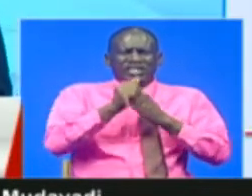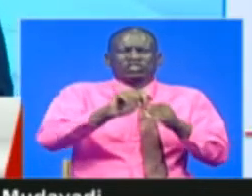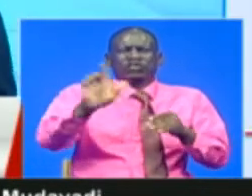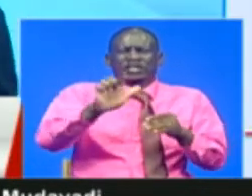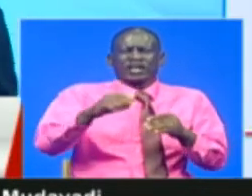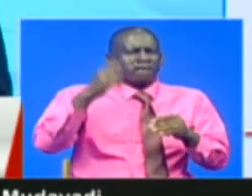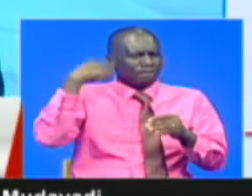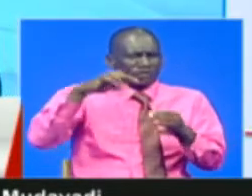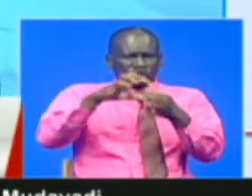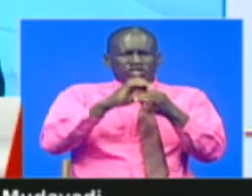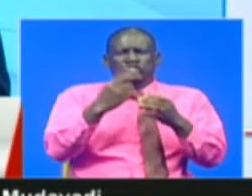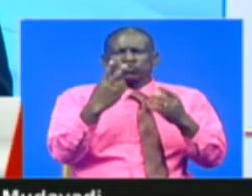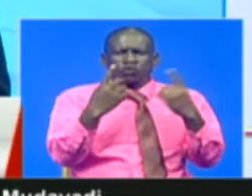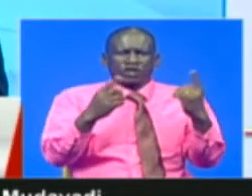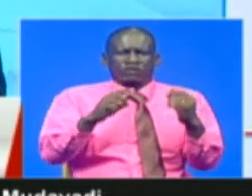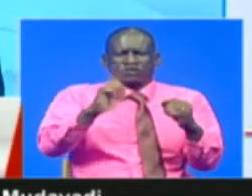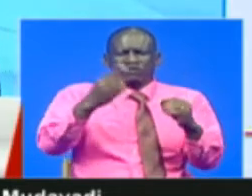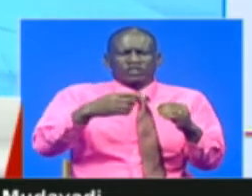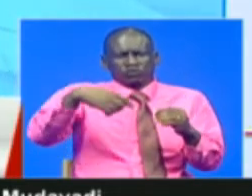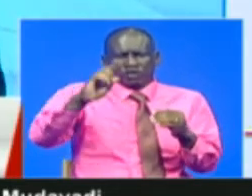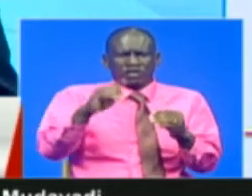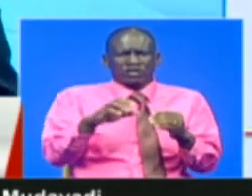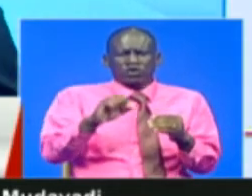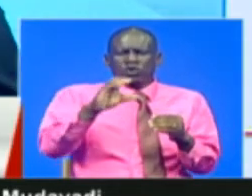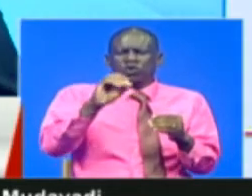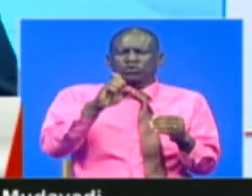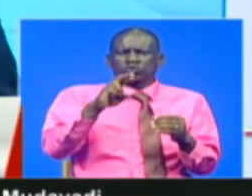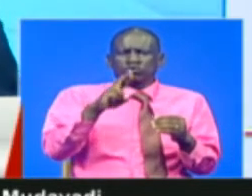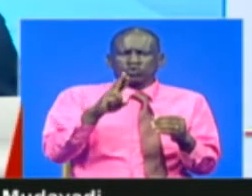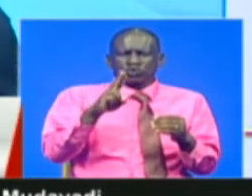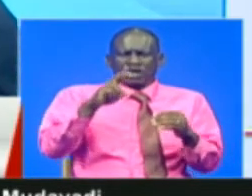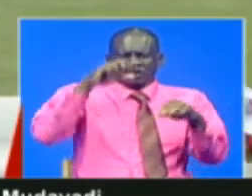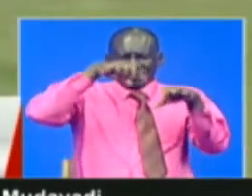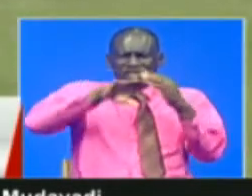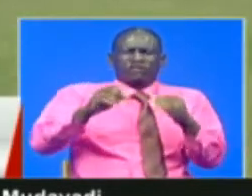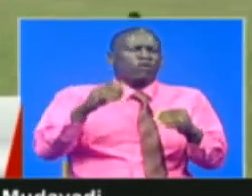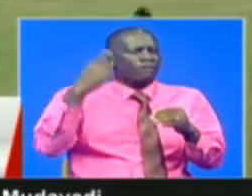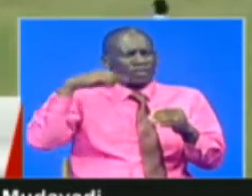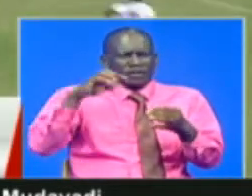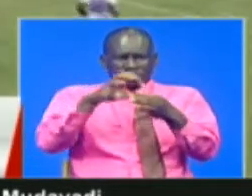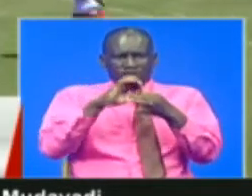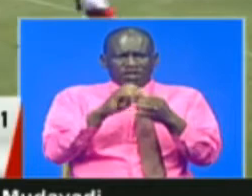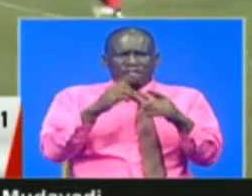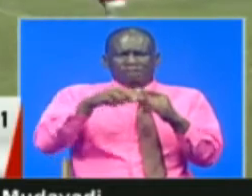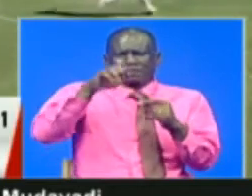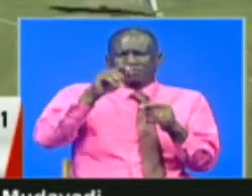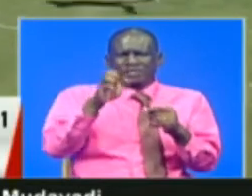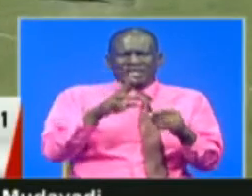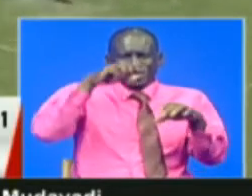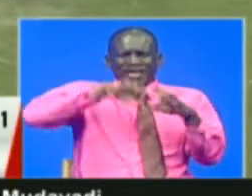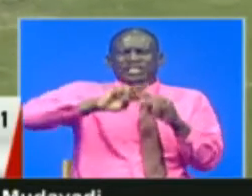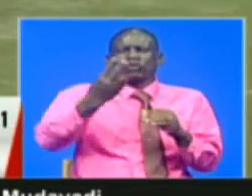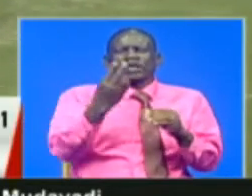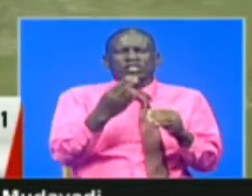2-1 for their first win of the season. Crispin Oduor had given the Slum boys the lead, but Peter Amani scored twice for Mount Kenya to